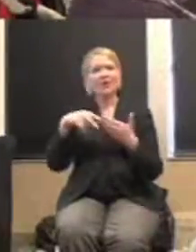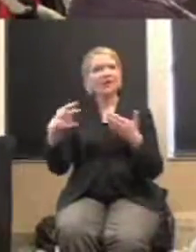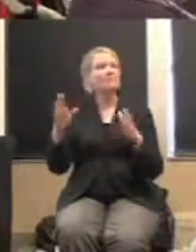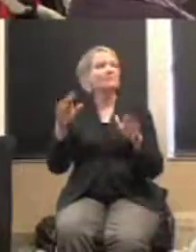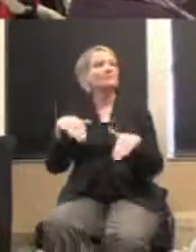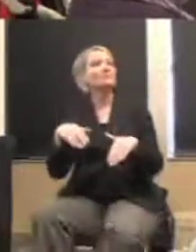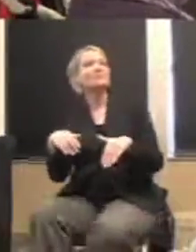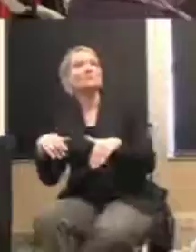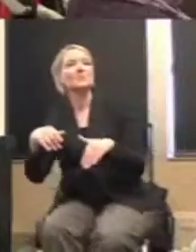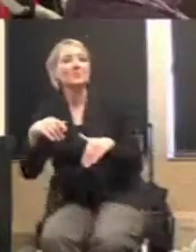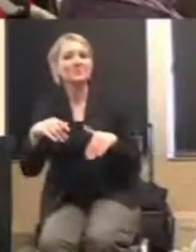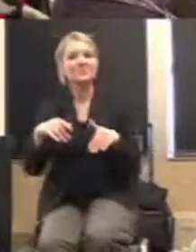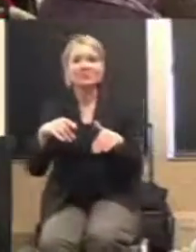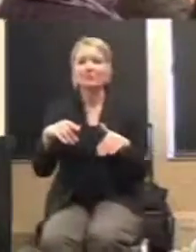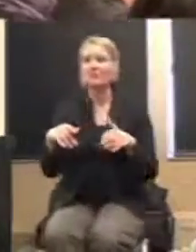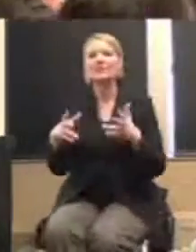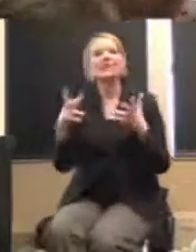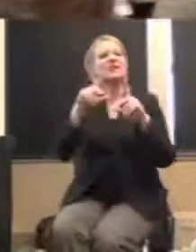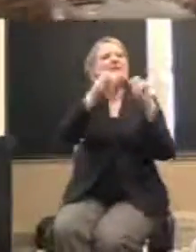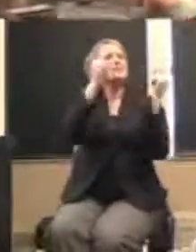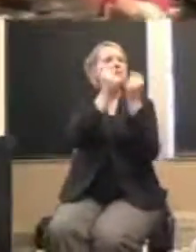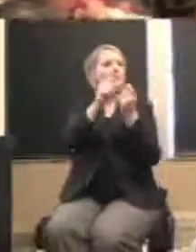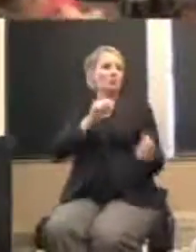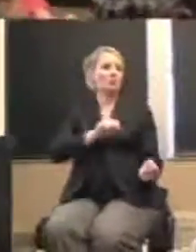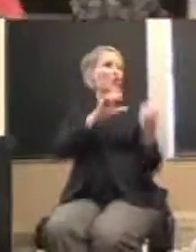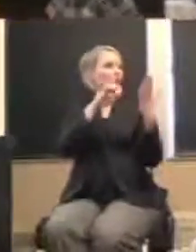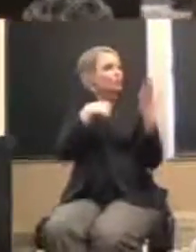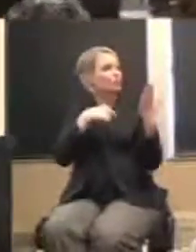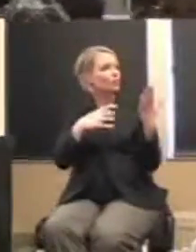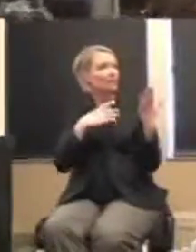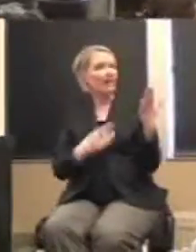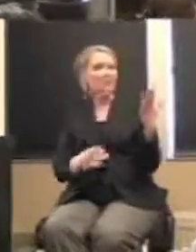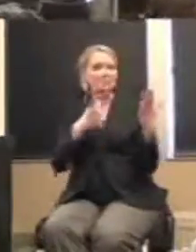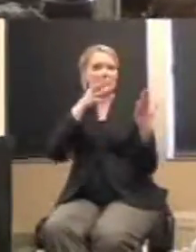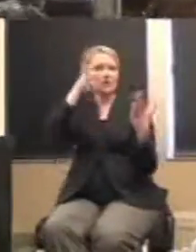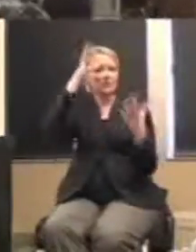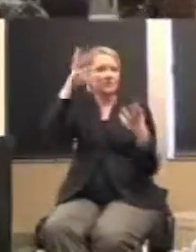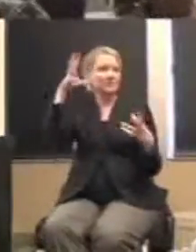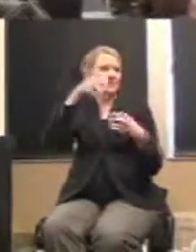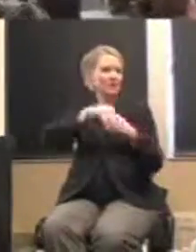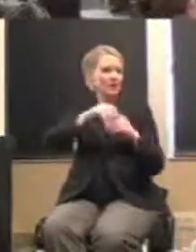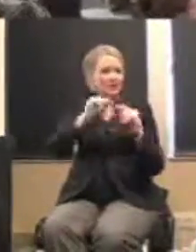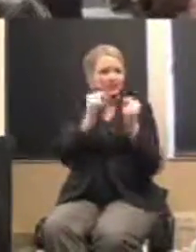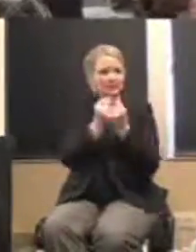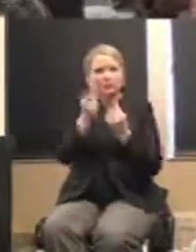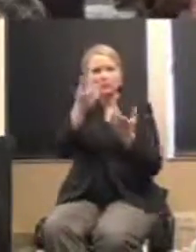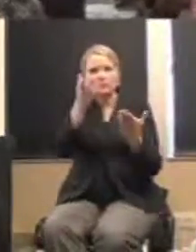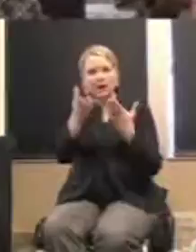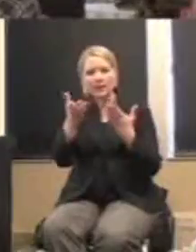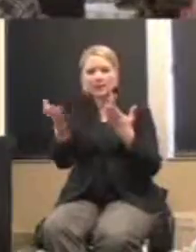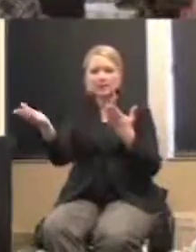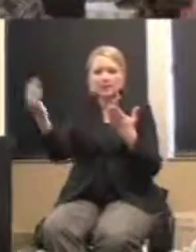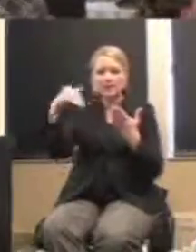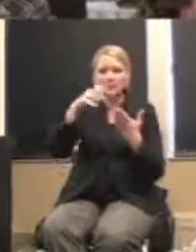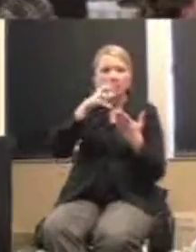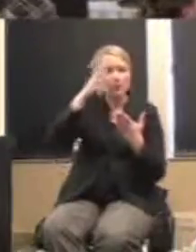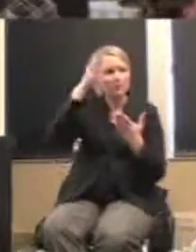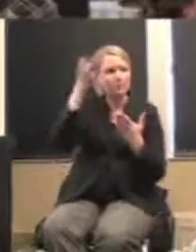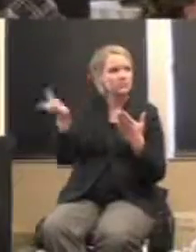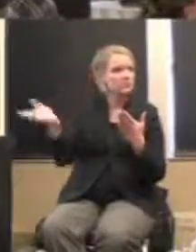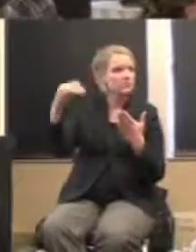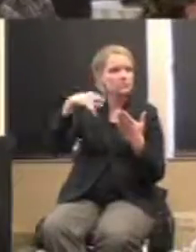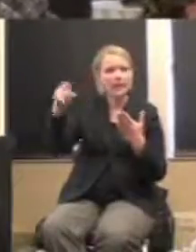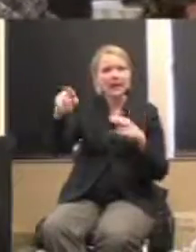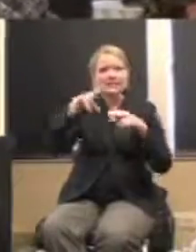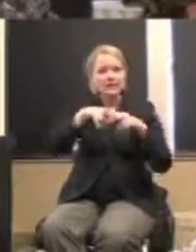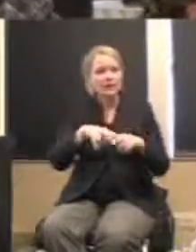Essentially, yes. I mean, it's a team approach, and you'd love to have parents as a part of that team. Maybe you come in and you invite parents in, and they sit